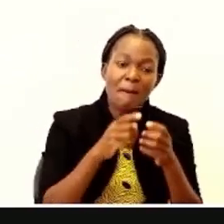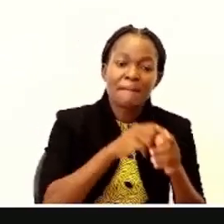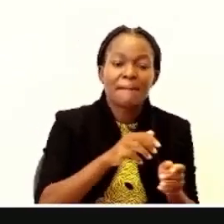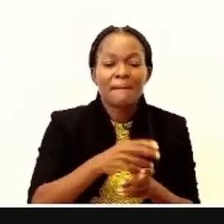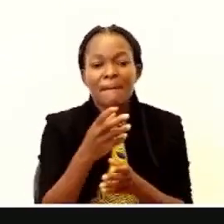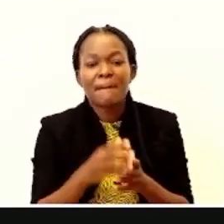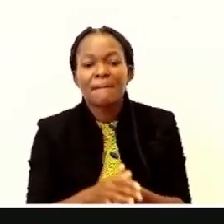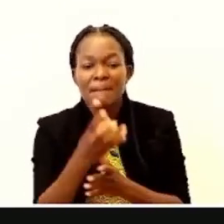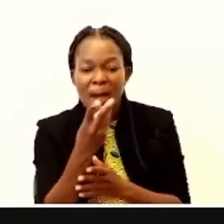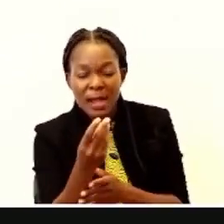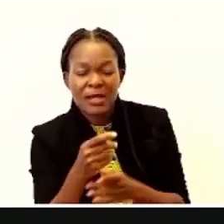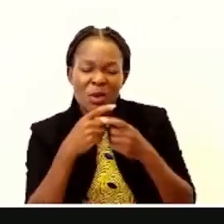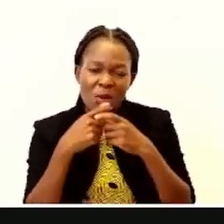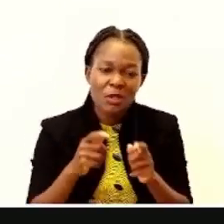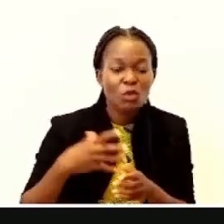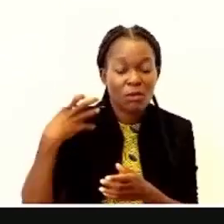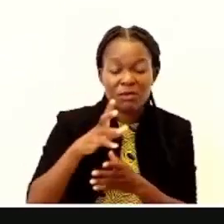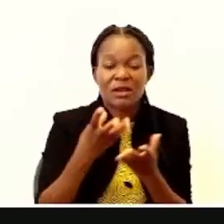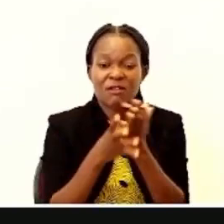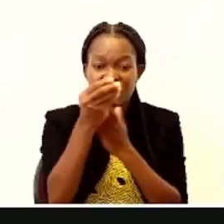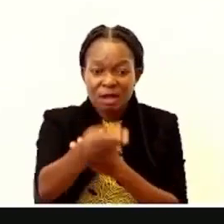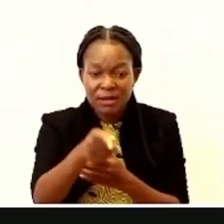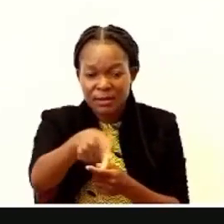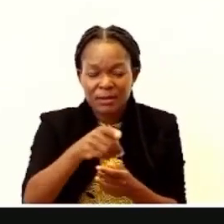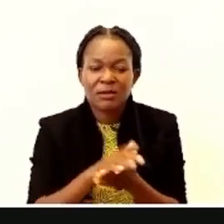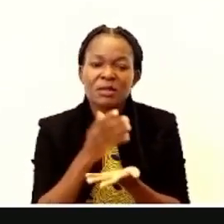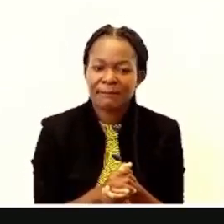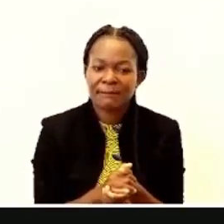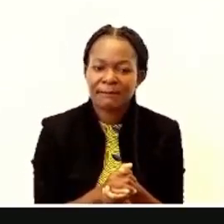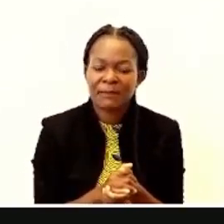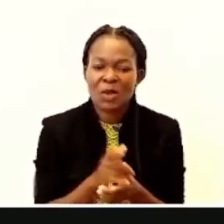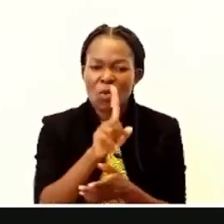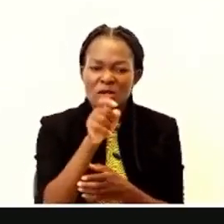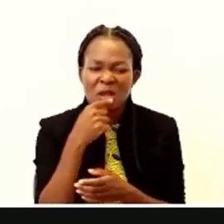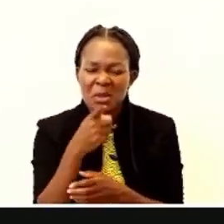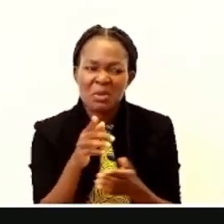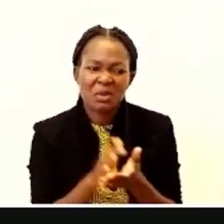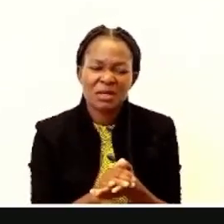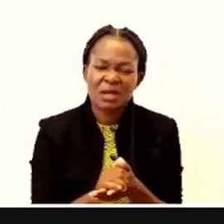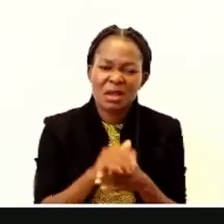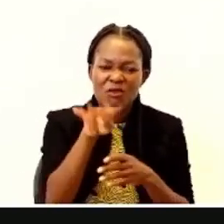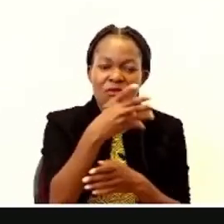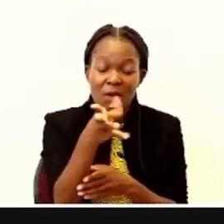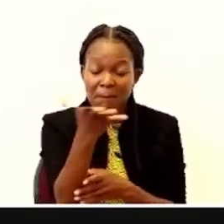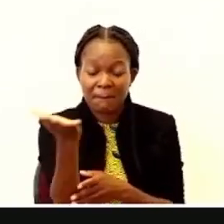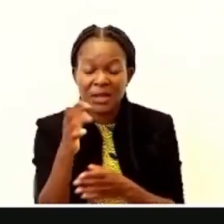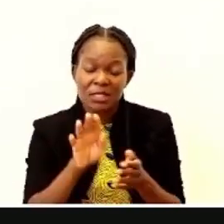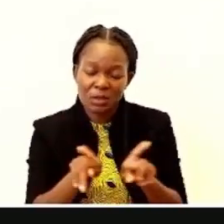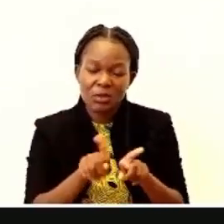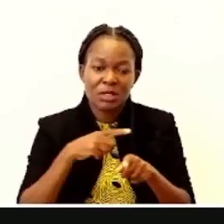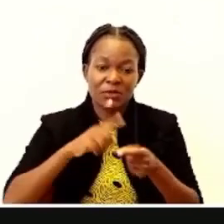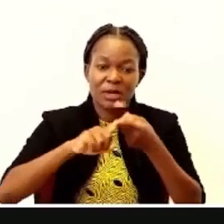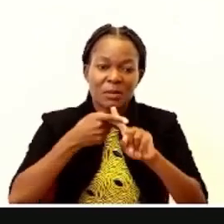made available to allow Africa to develop along a clean path. I think we can't shy away from the fact that we have a very